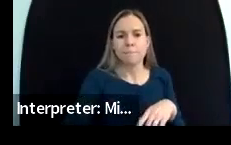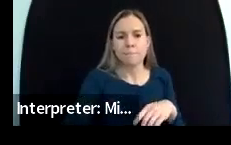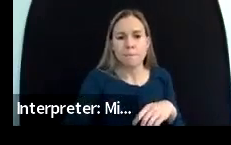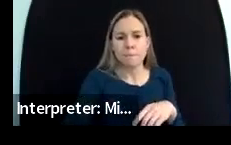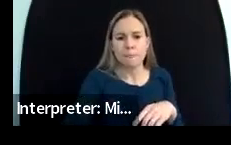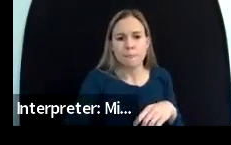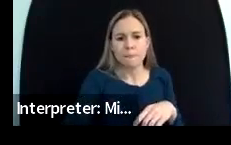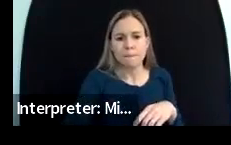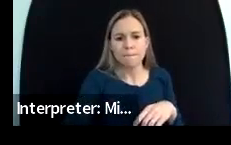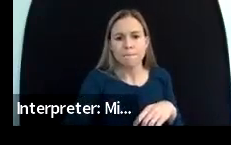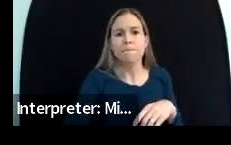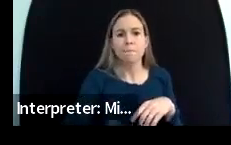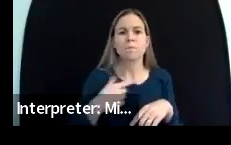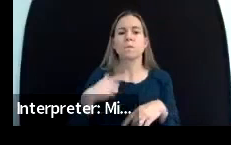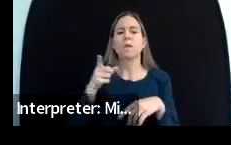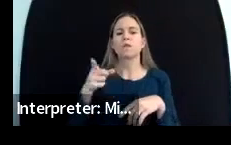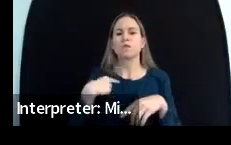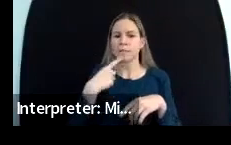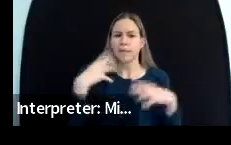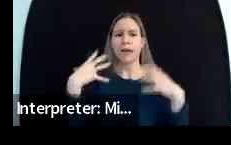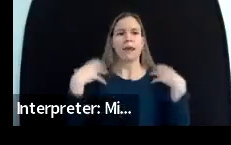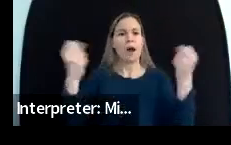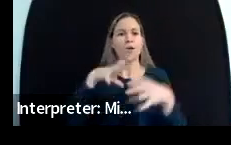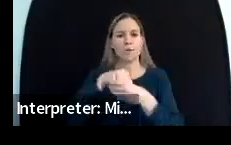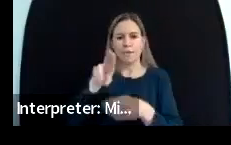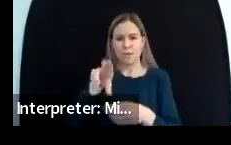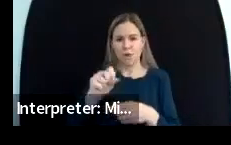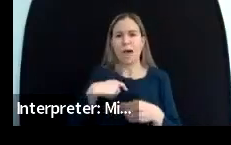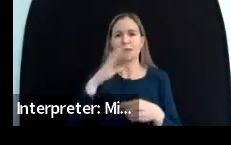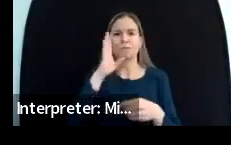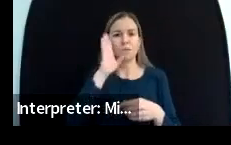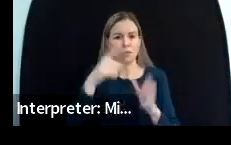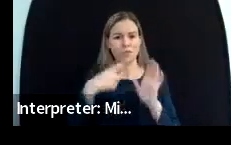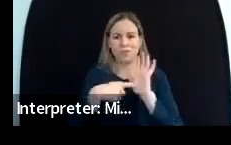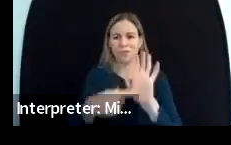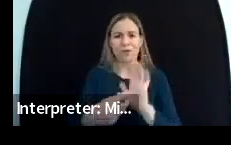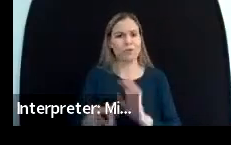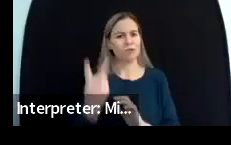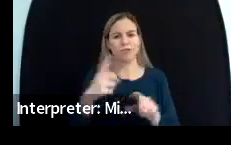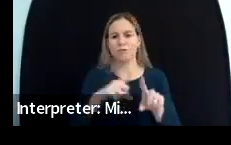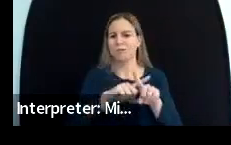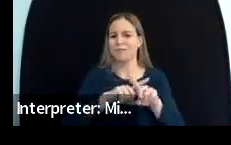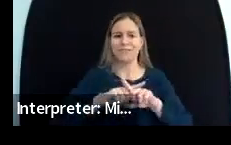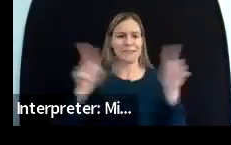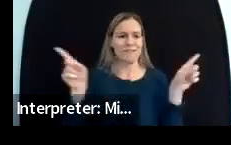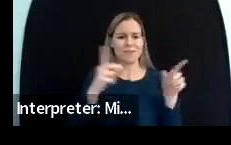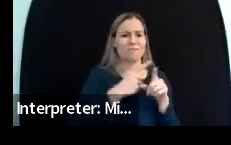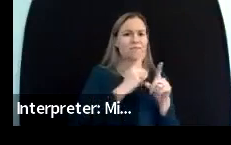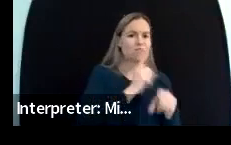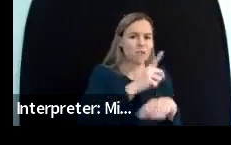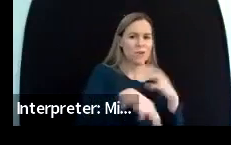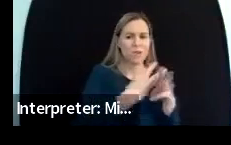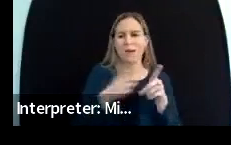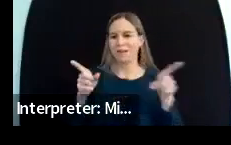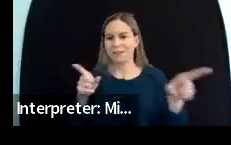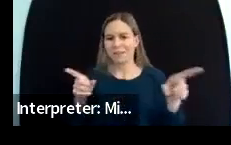said that health in the US is really a tale of two starkly different realities. So the better off and well-connected are not only in a stronger